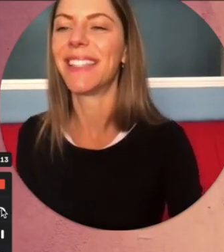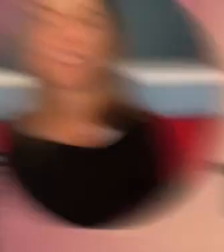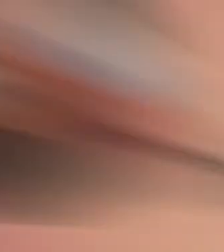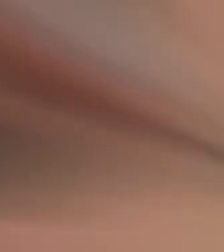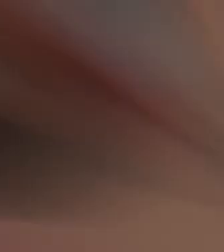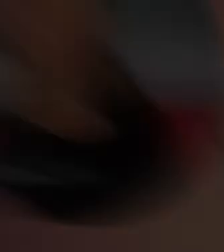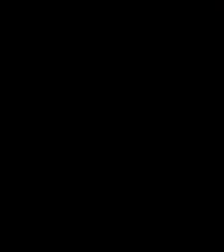story